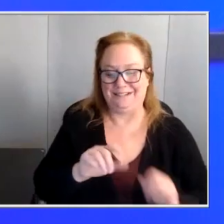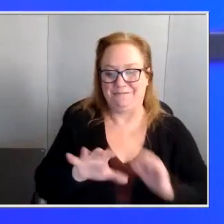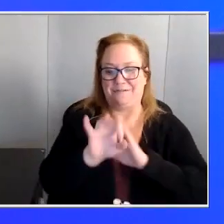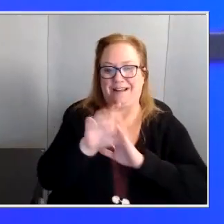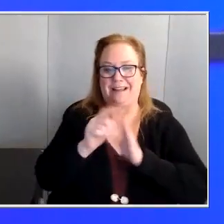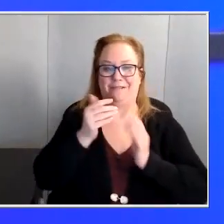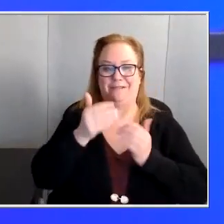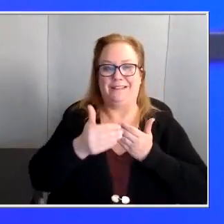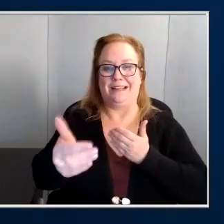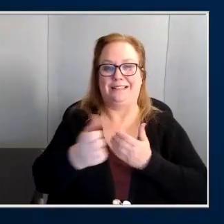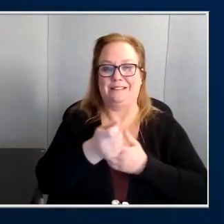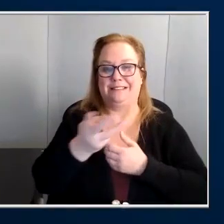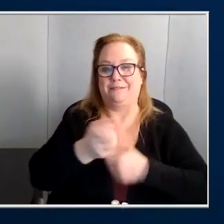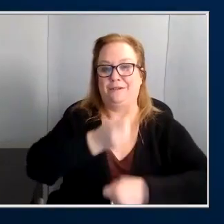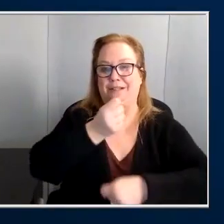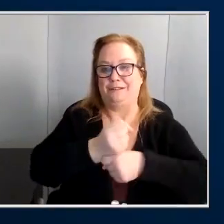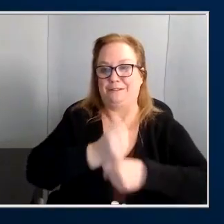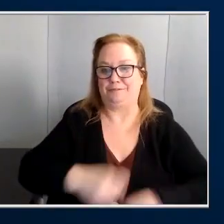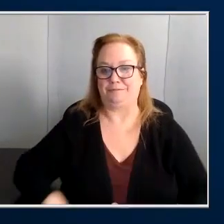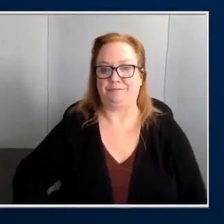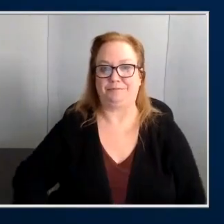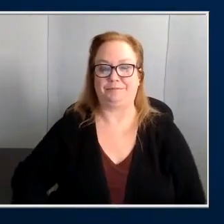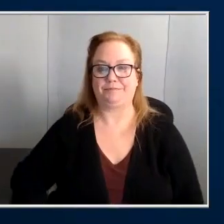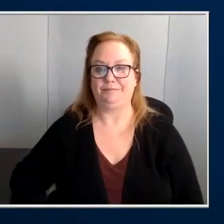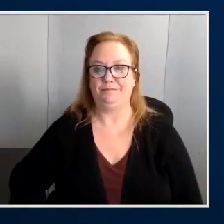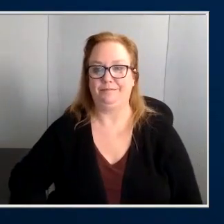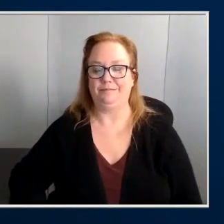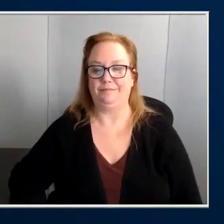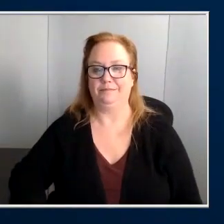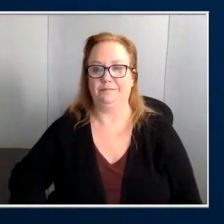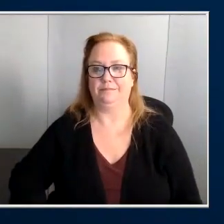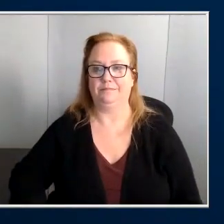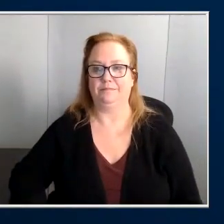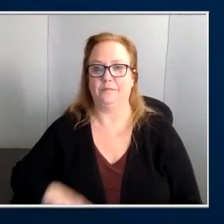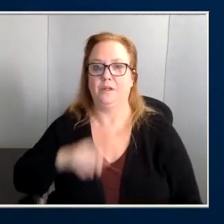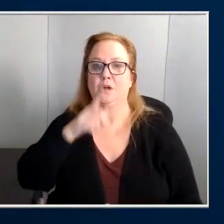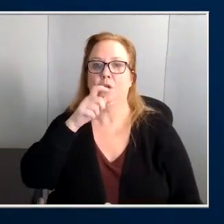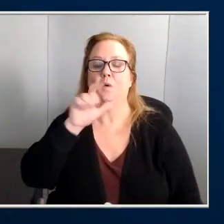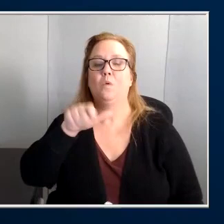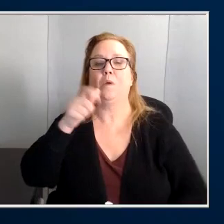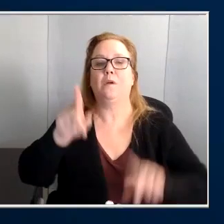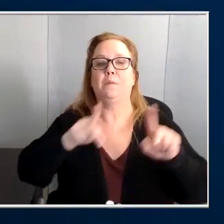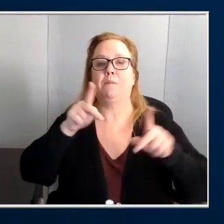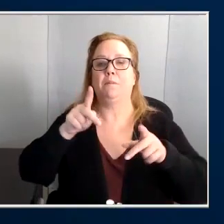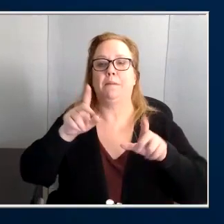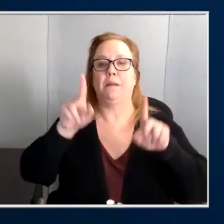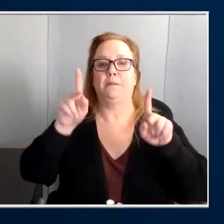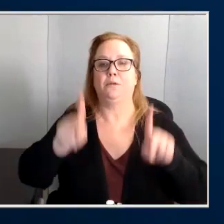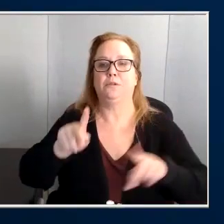come. Jess, this is just And who else cool. might be a candidate?